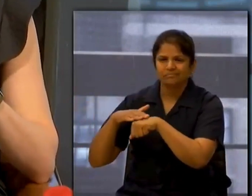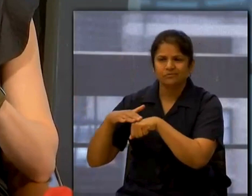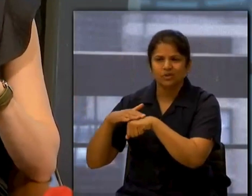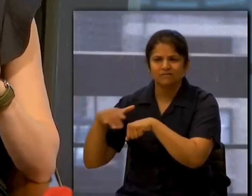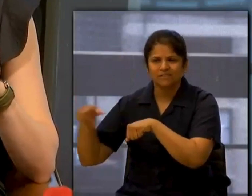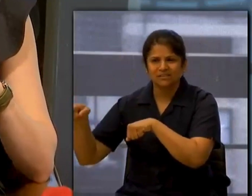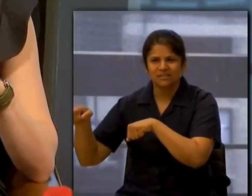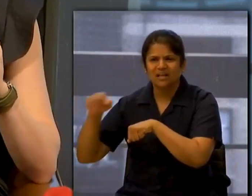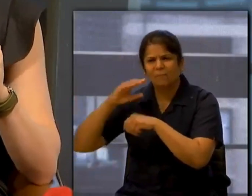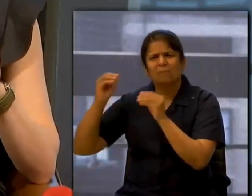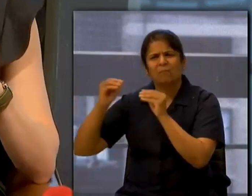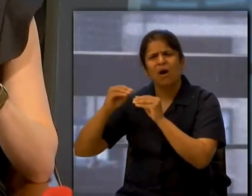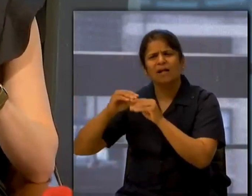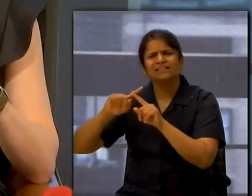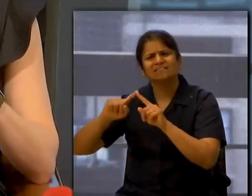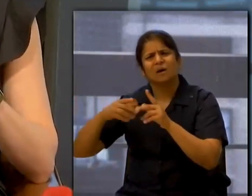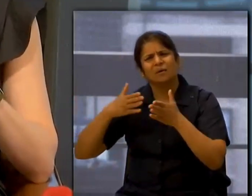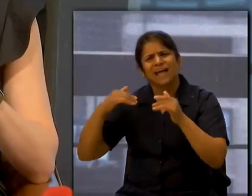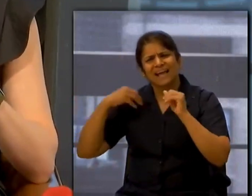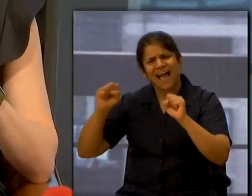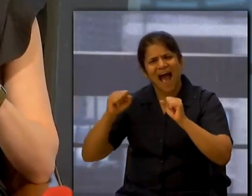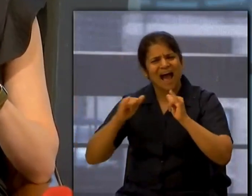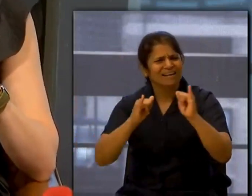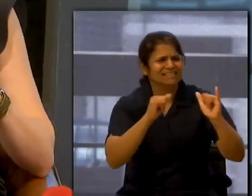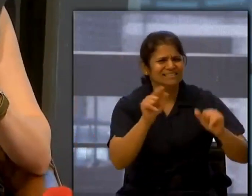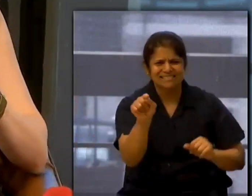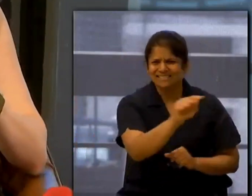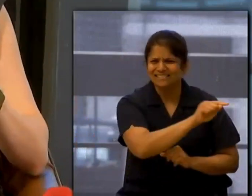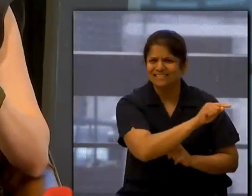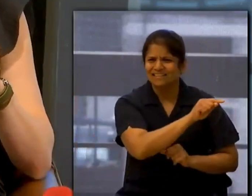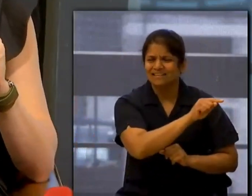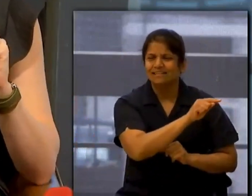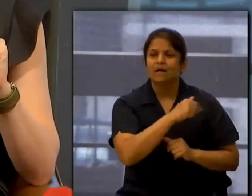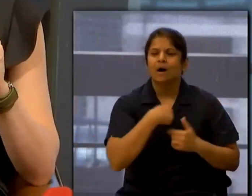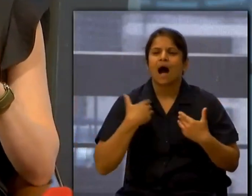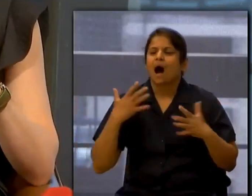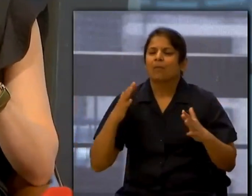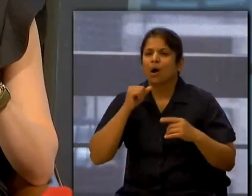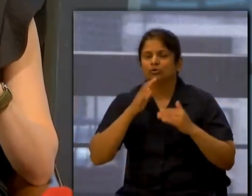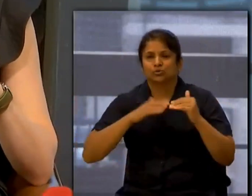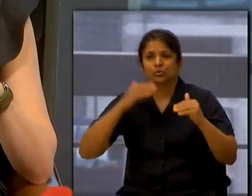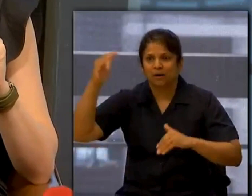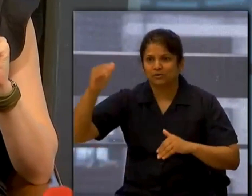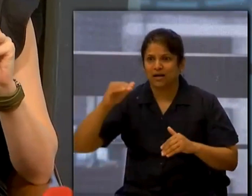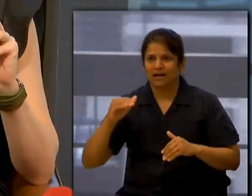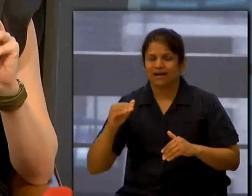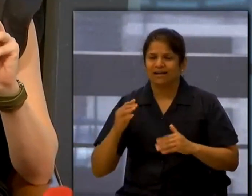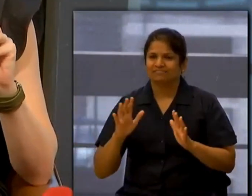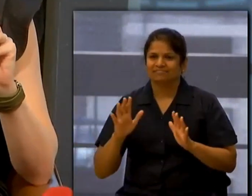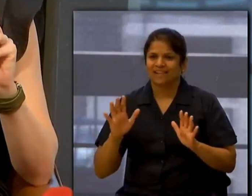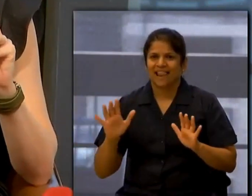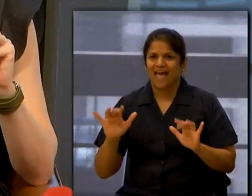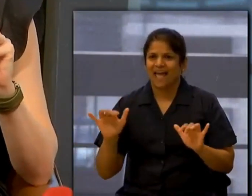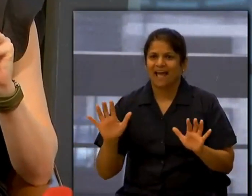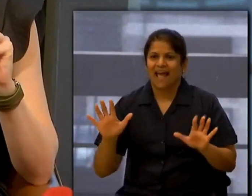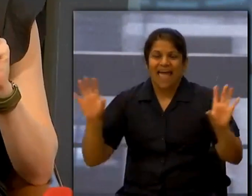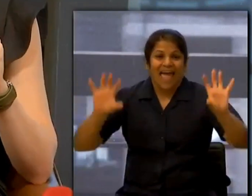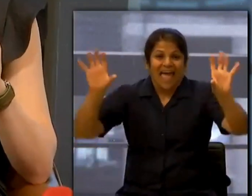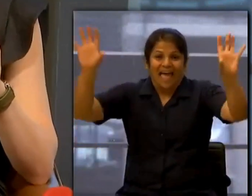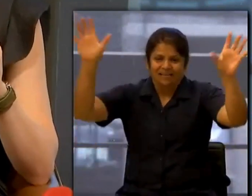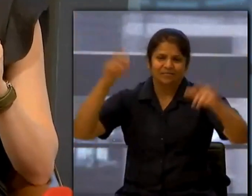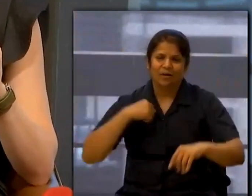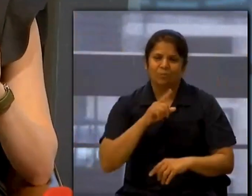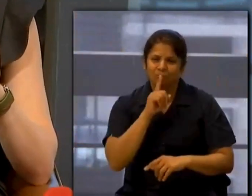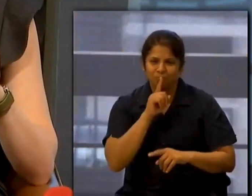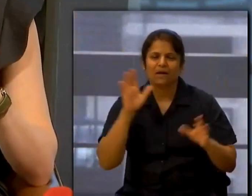we all share characteristics, not to get super woo-woo, but I think it was Rebecca who said, it's not about independence, it's about interdependence. I feel